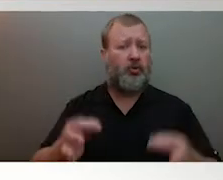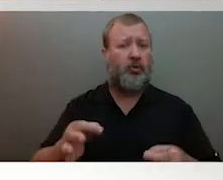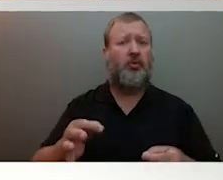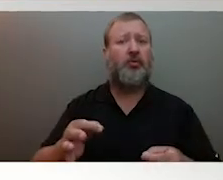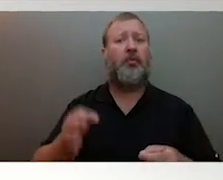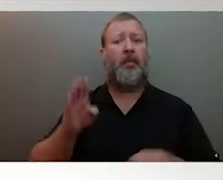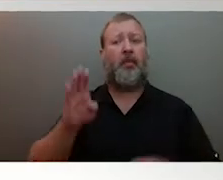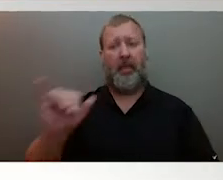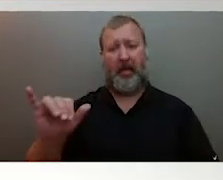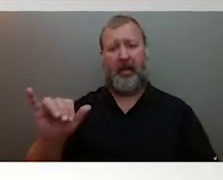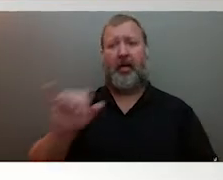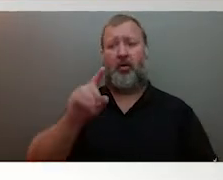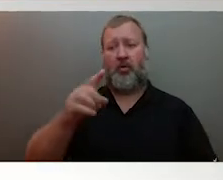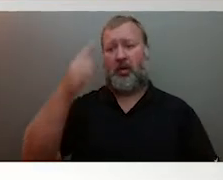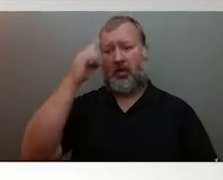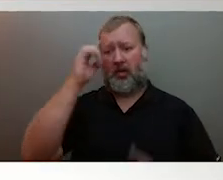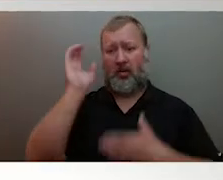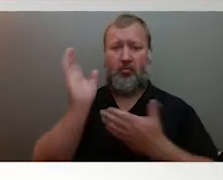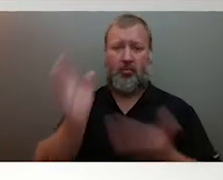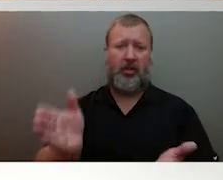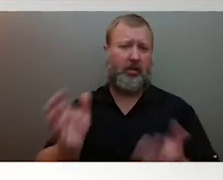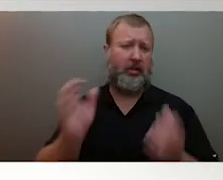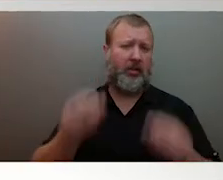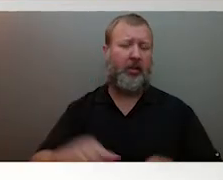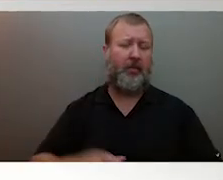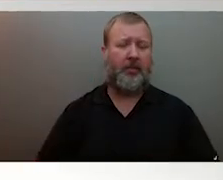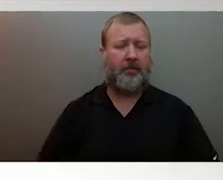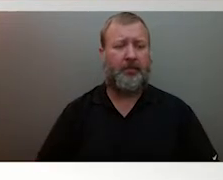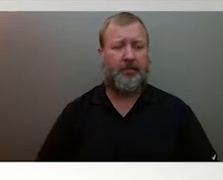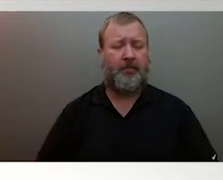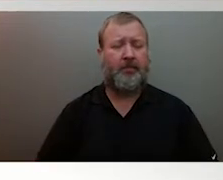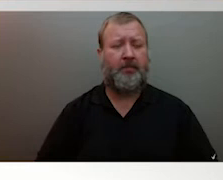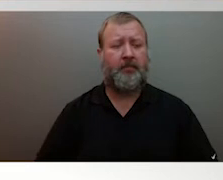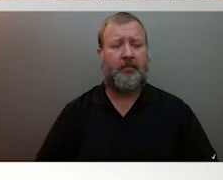on things that you're bringing into the district.